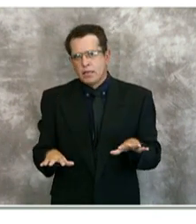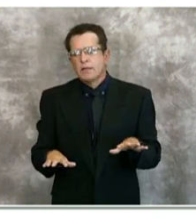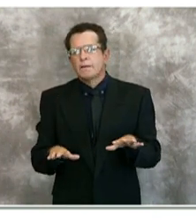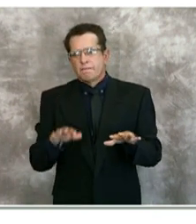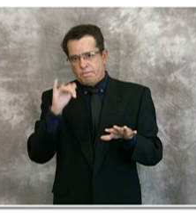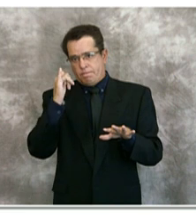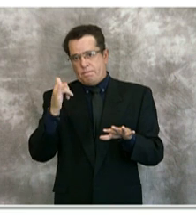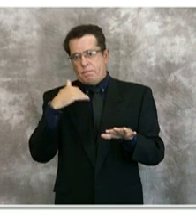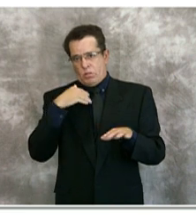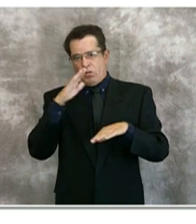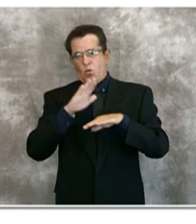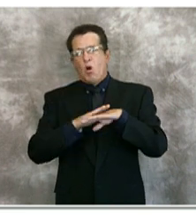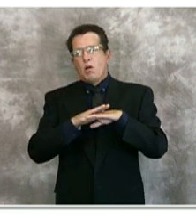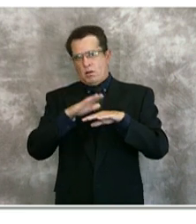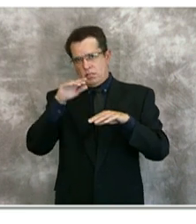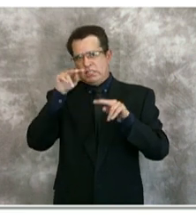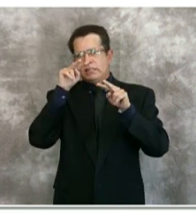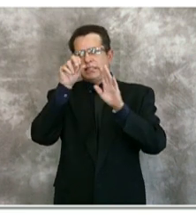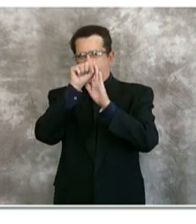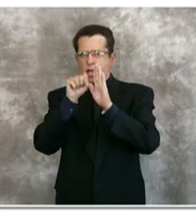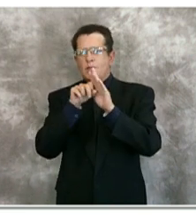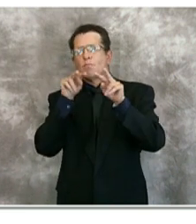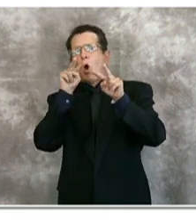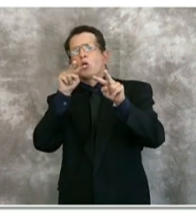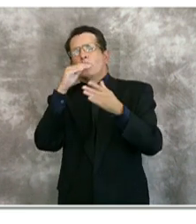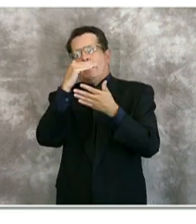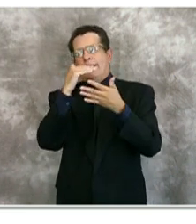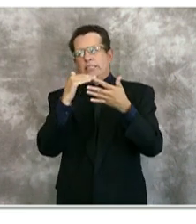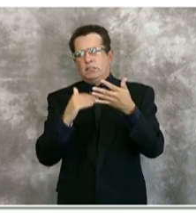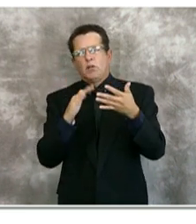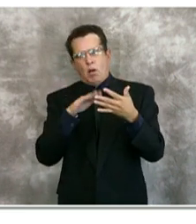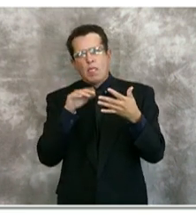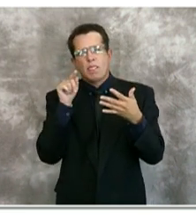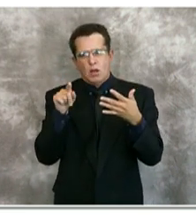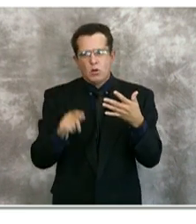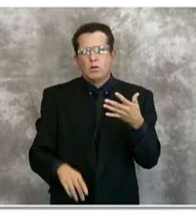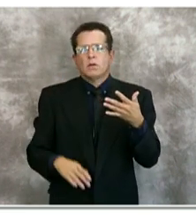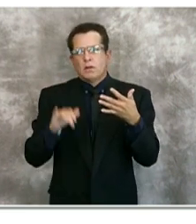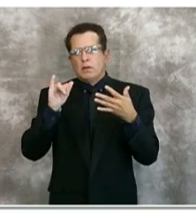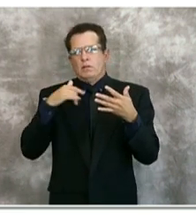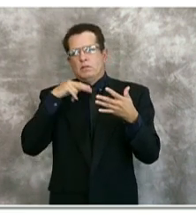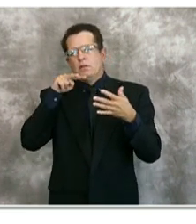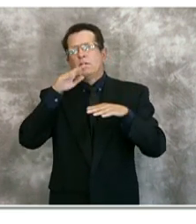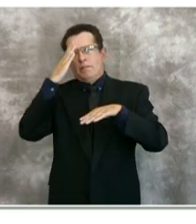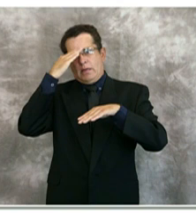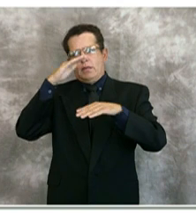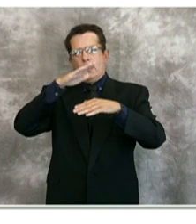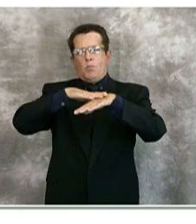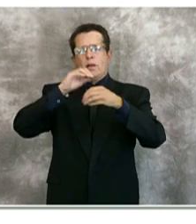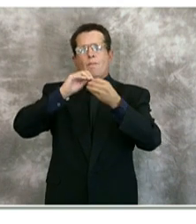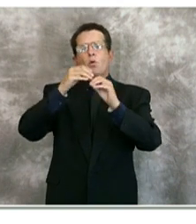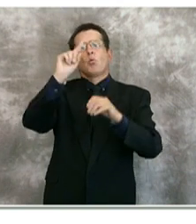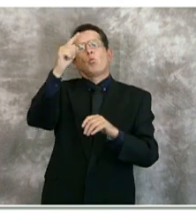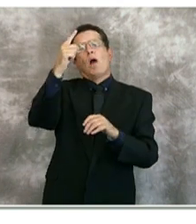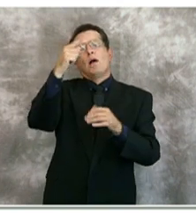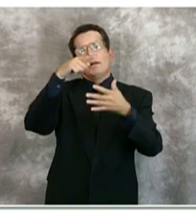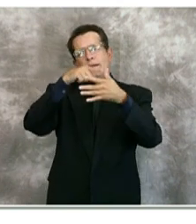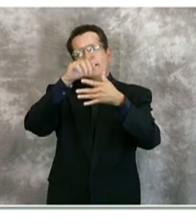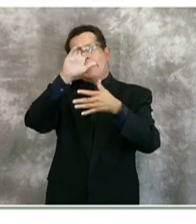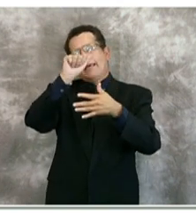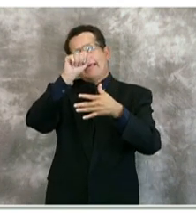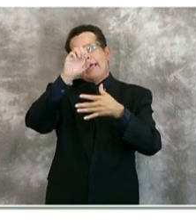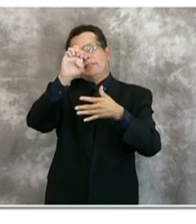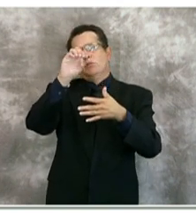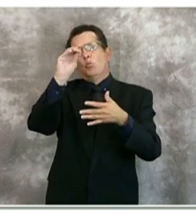that we are on the state's monitoring list, as indicated by trigger number 1, which is case